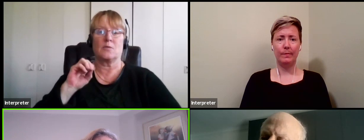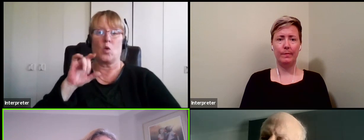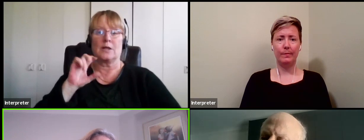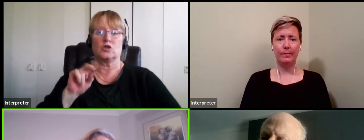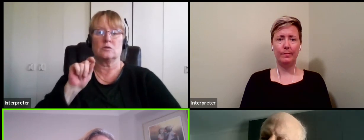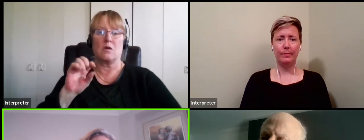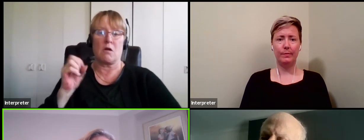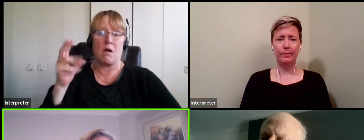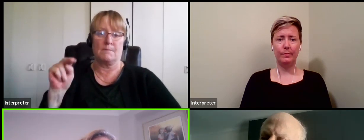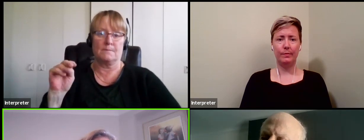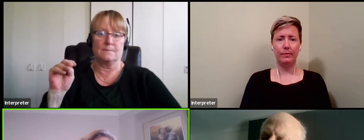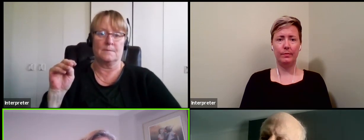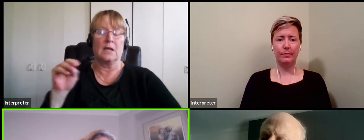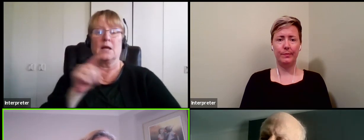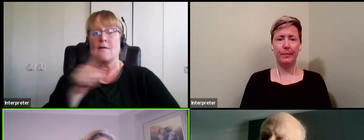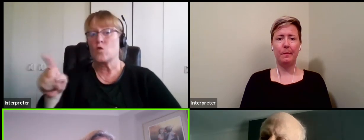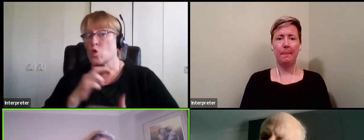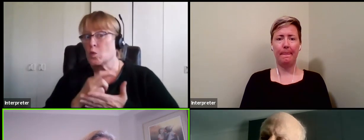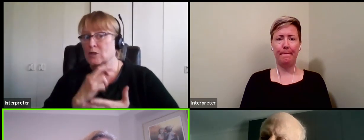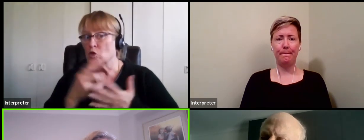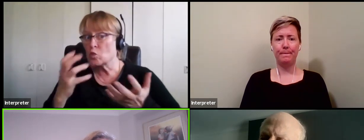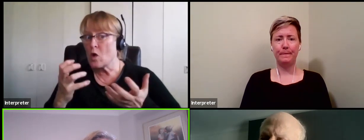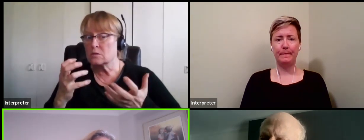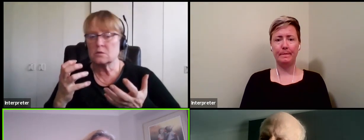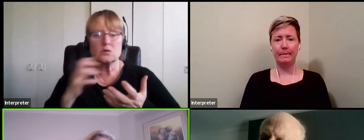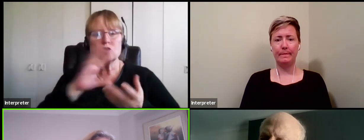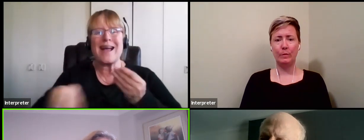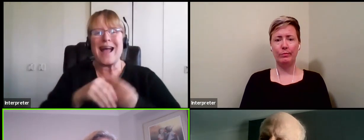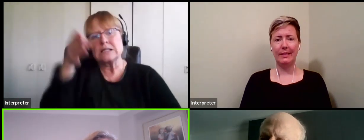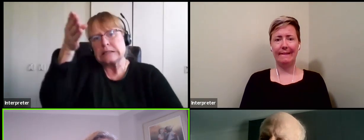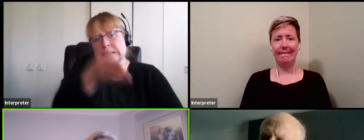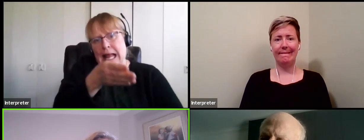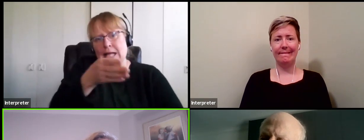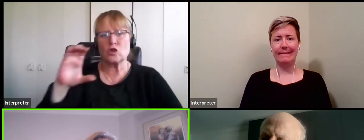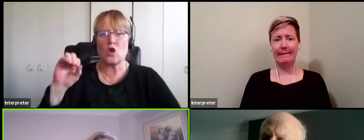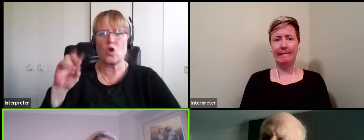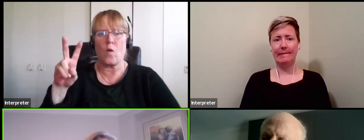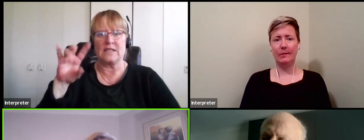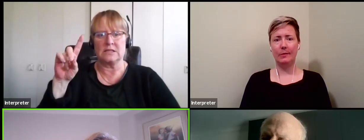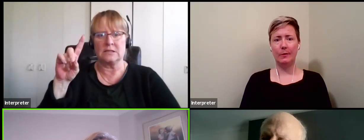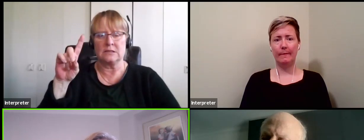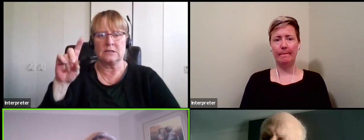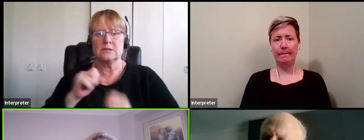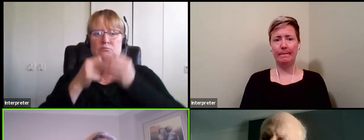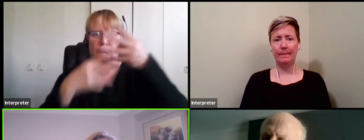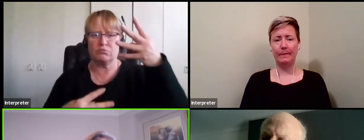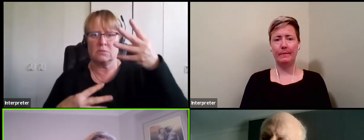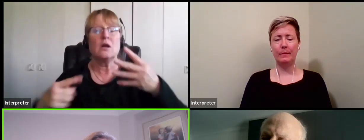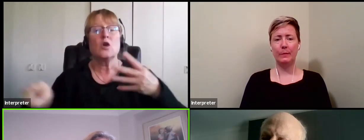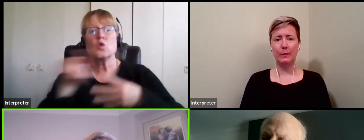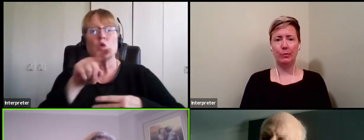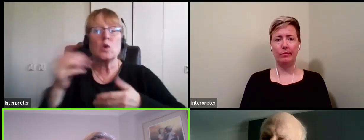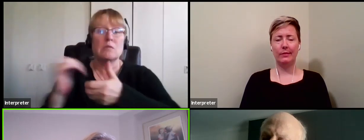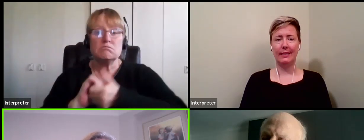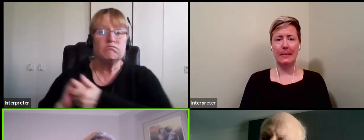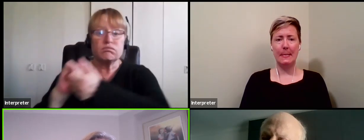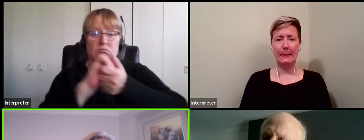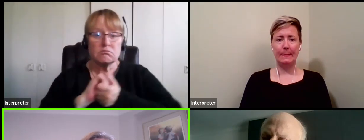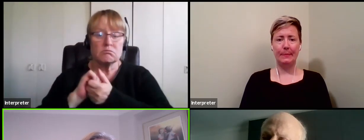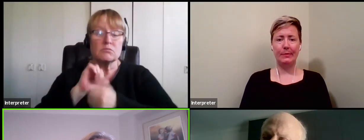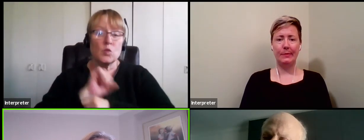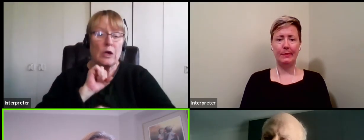www.ontarioautismcoalition.com. And if you want our resources page, just add /COVID to that. Working together, we're going to be able to ensure that